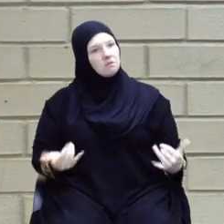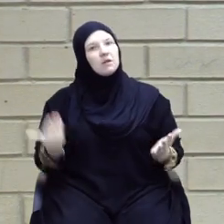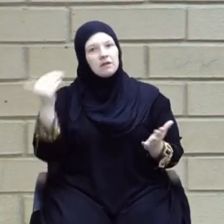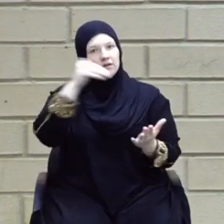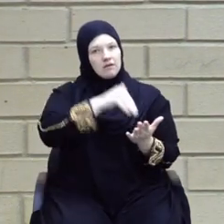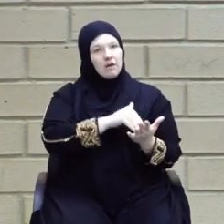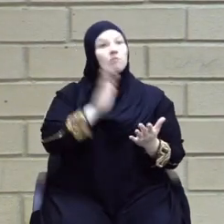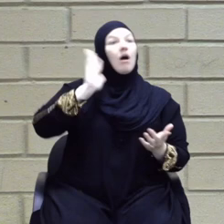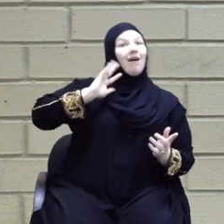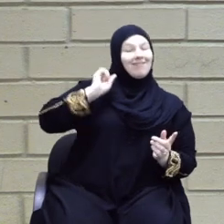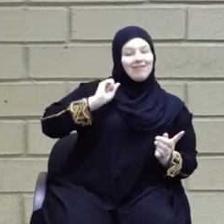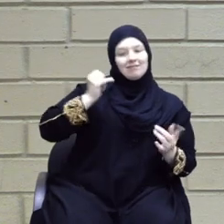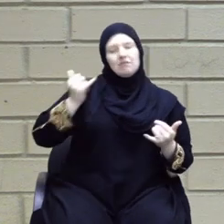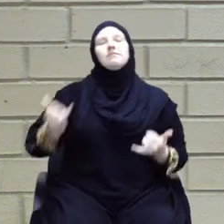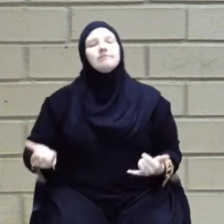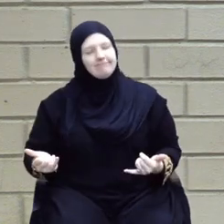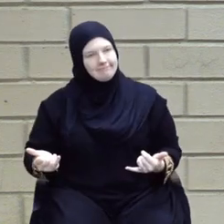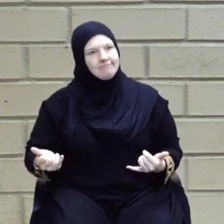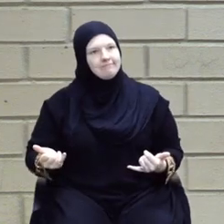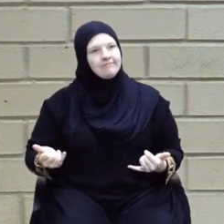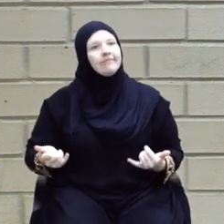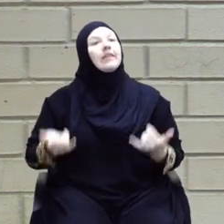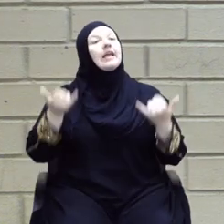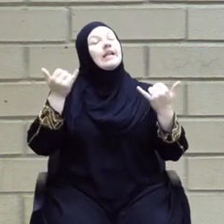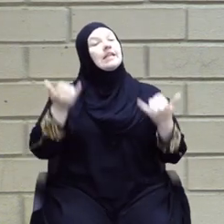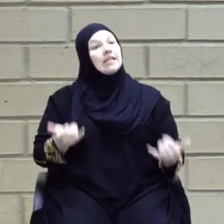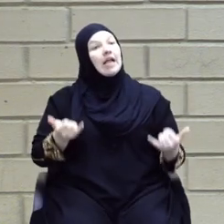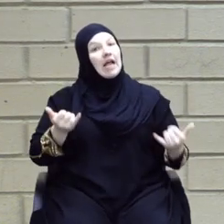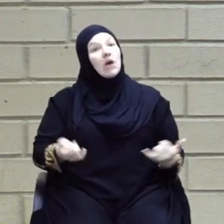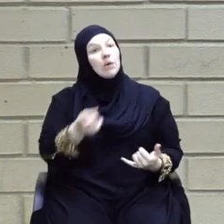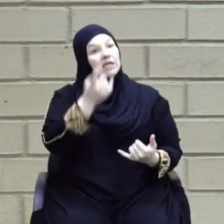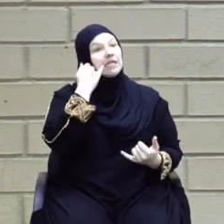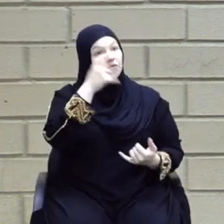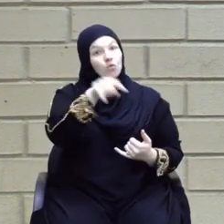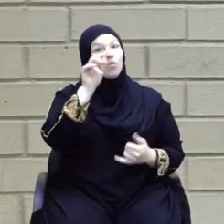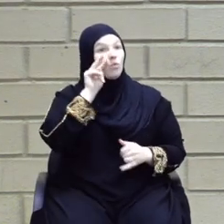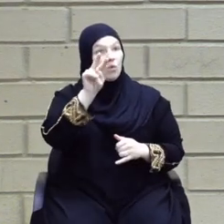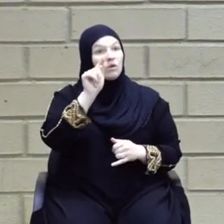You know, during this time, if you are paying attention,